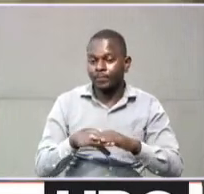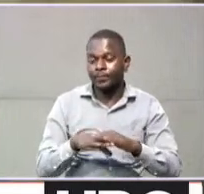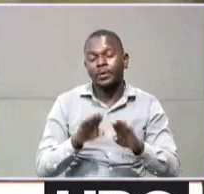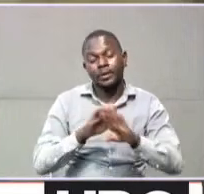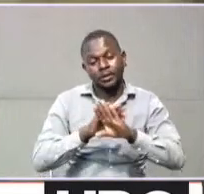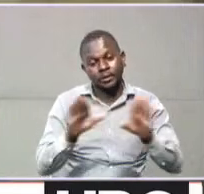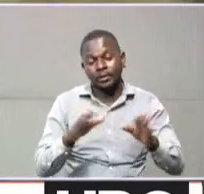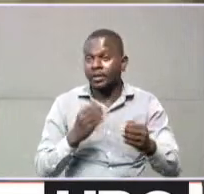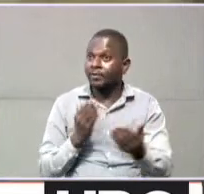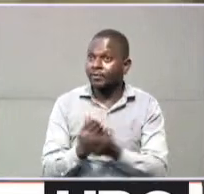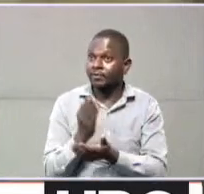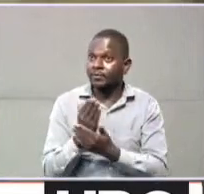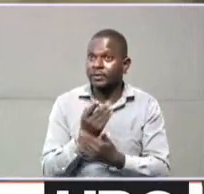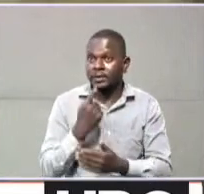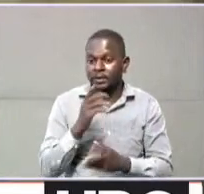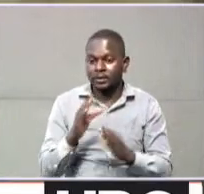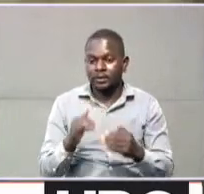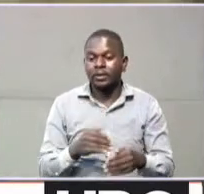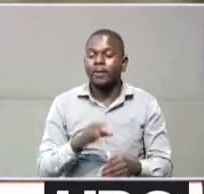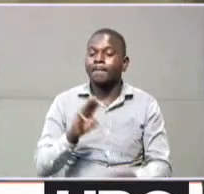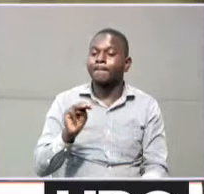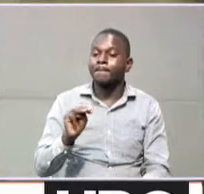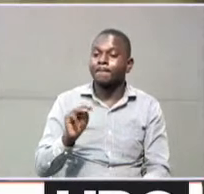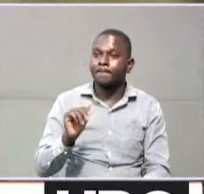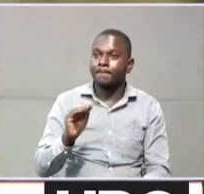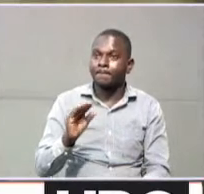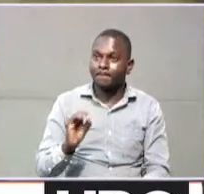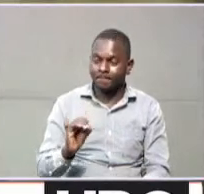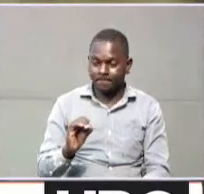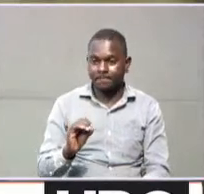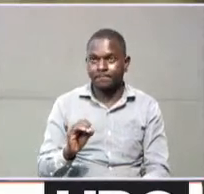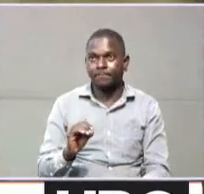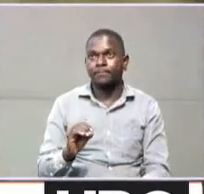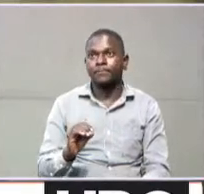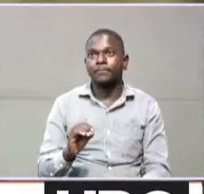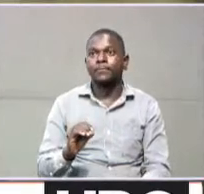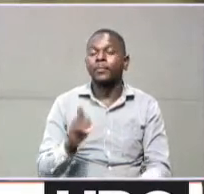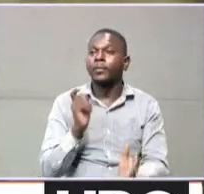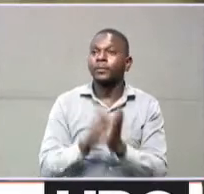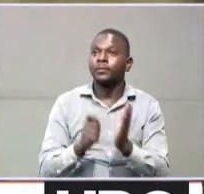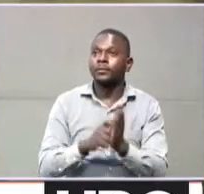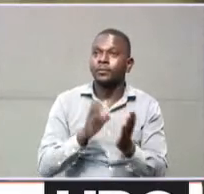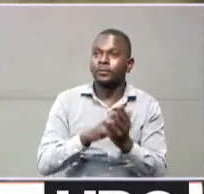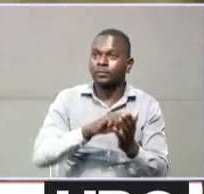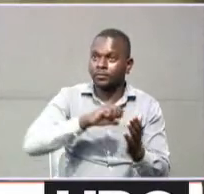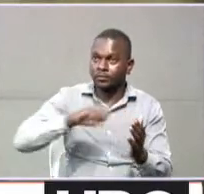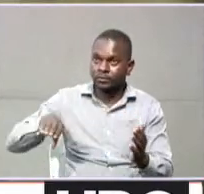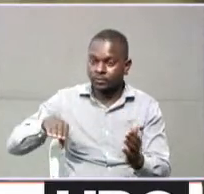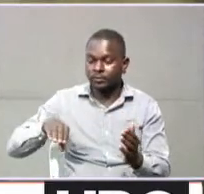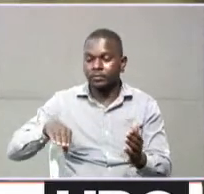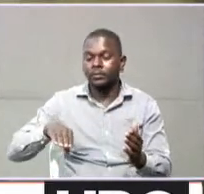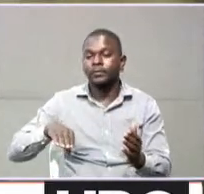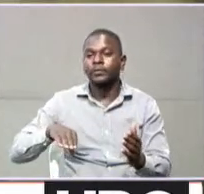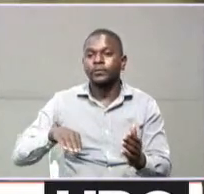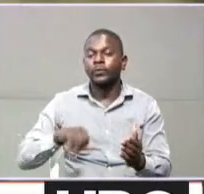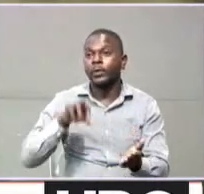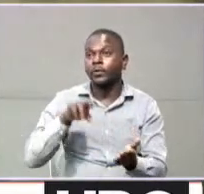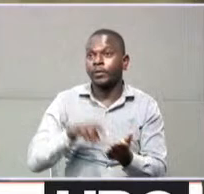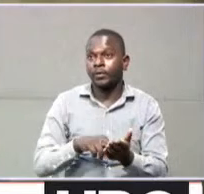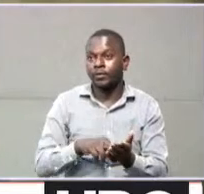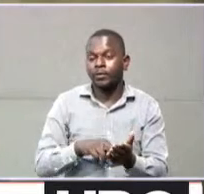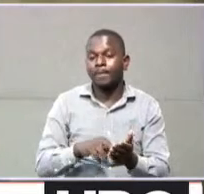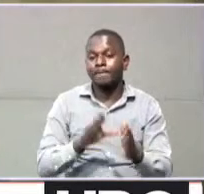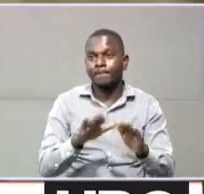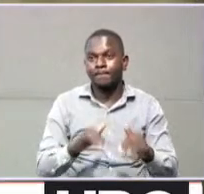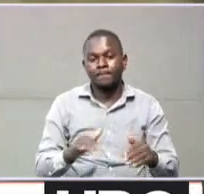facts for example saying when omaha is holding out please crack expanded from the record of parliament thank